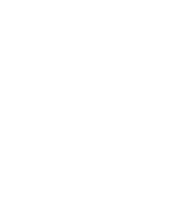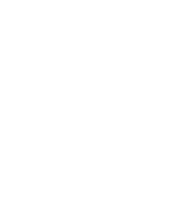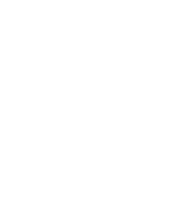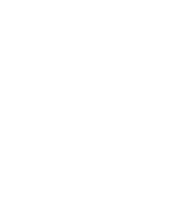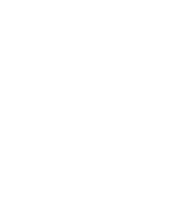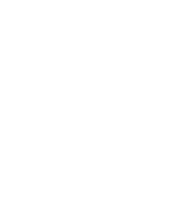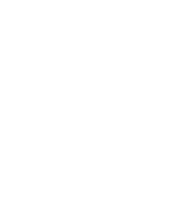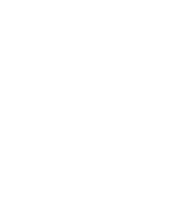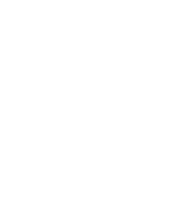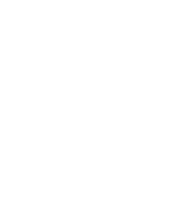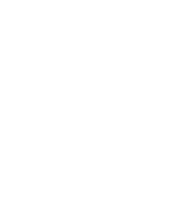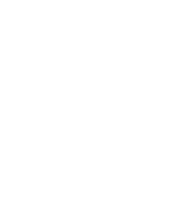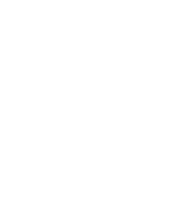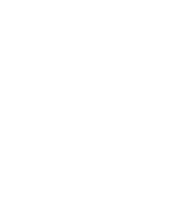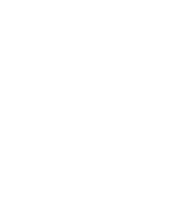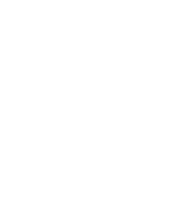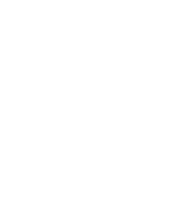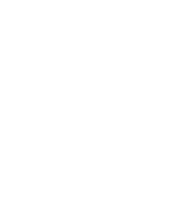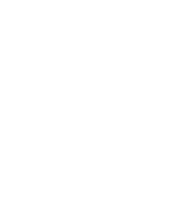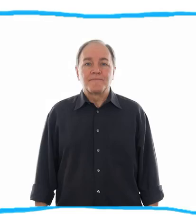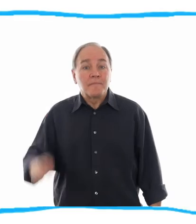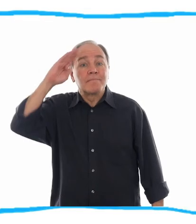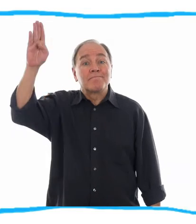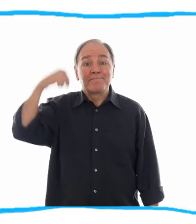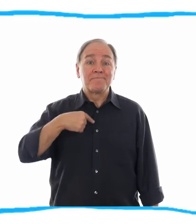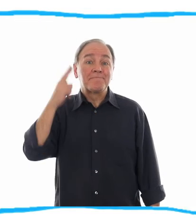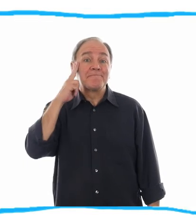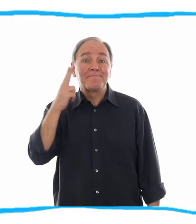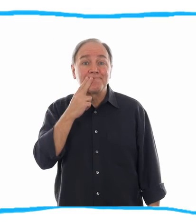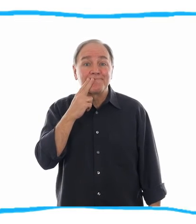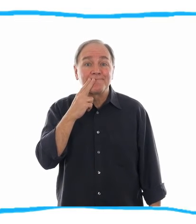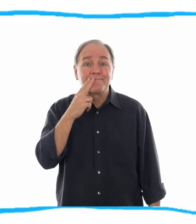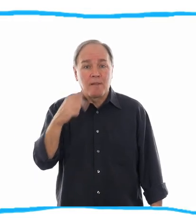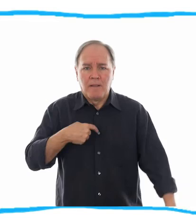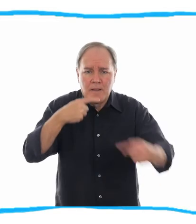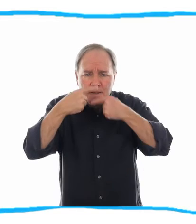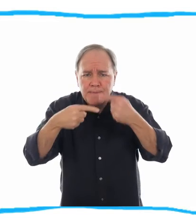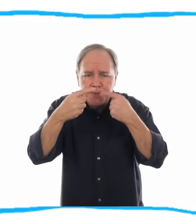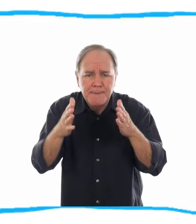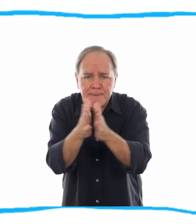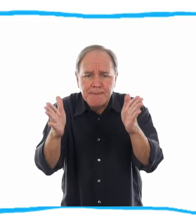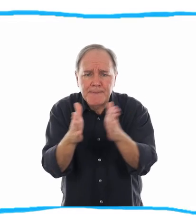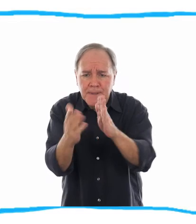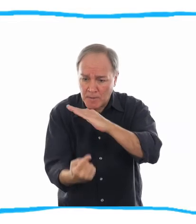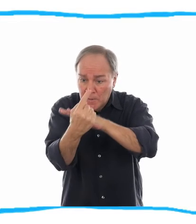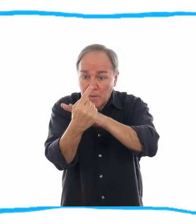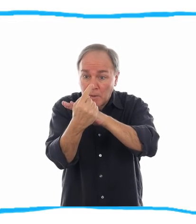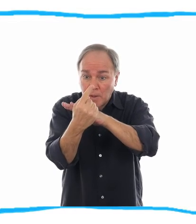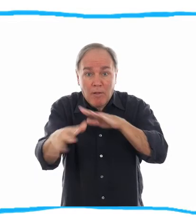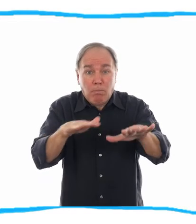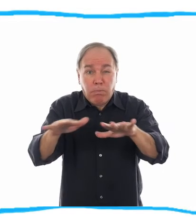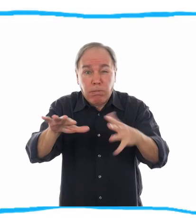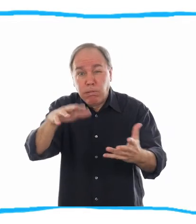Nonverbal communication for earthquake safety tips. A pantomime performed by students. Hello, I'm